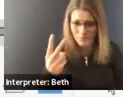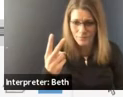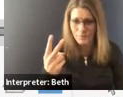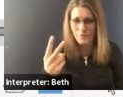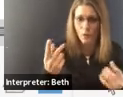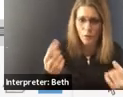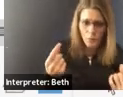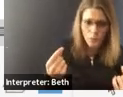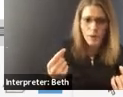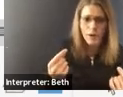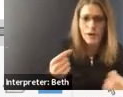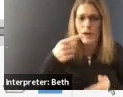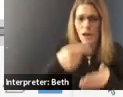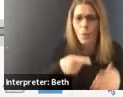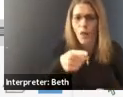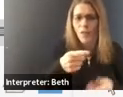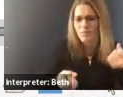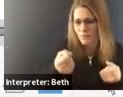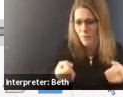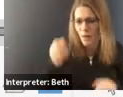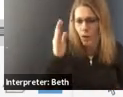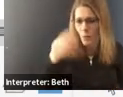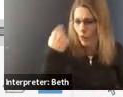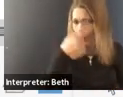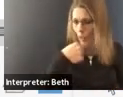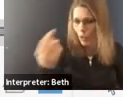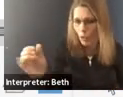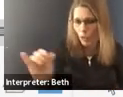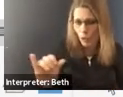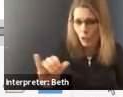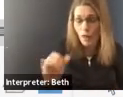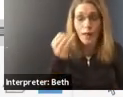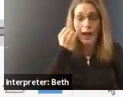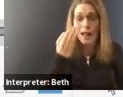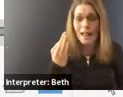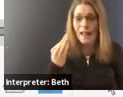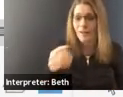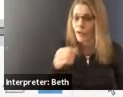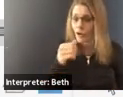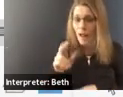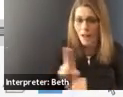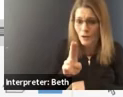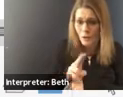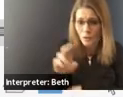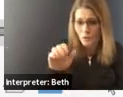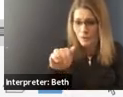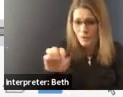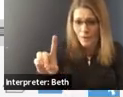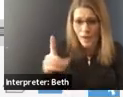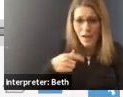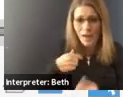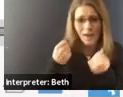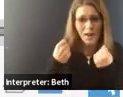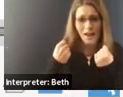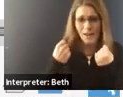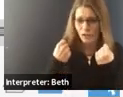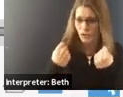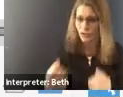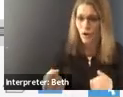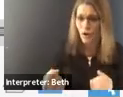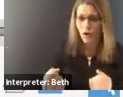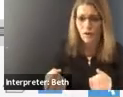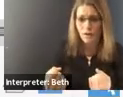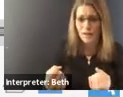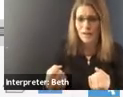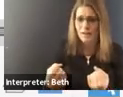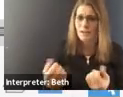thing is gonna look like. Now, if you're not doing this with CAD, I would highly suggest it. This is a very traditional workflow,